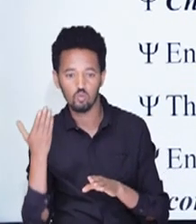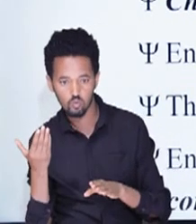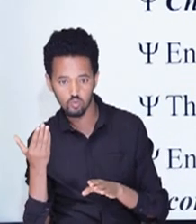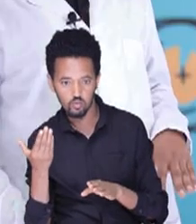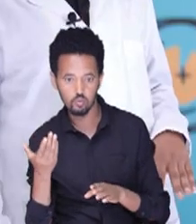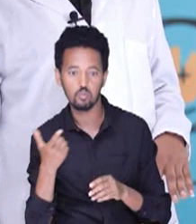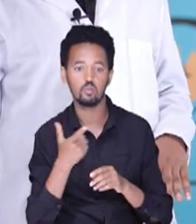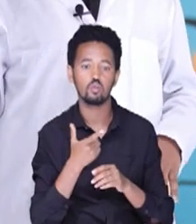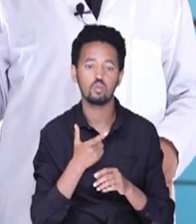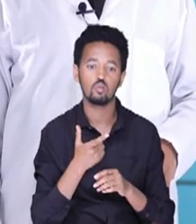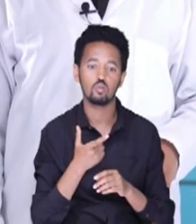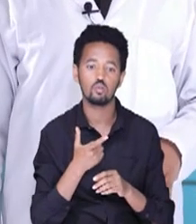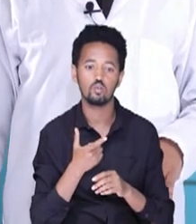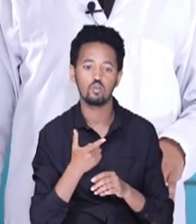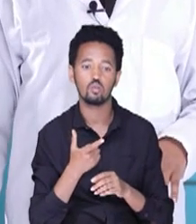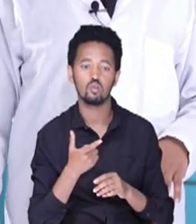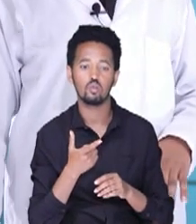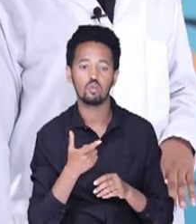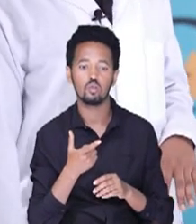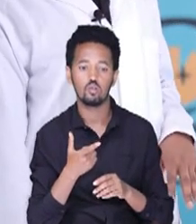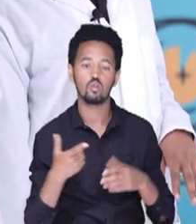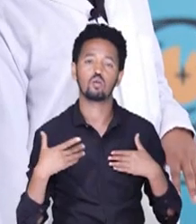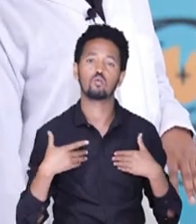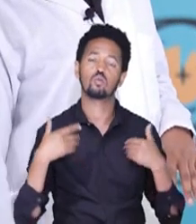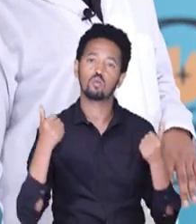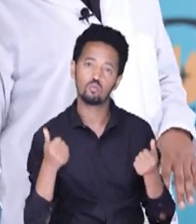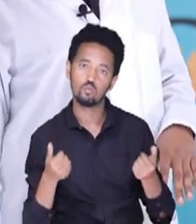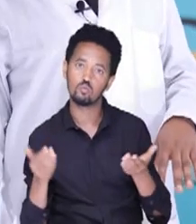a republic and called the Commonwealth.